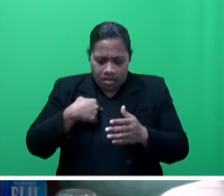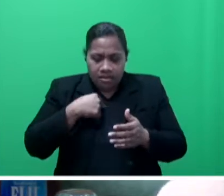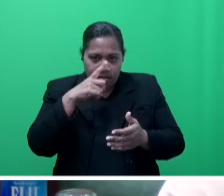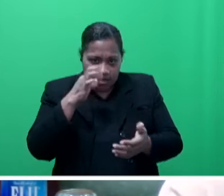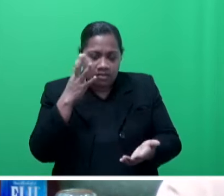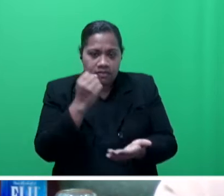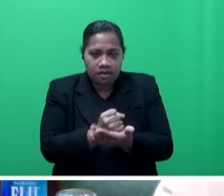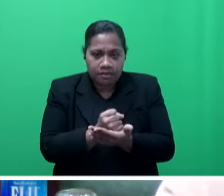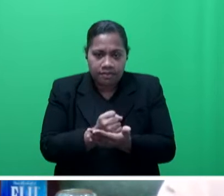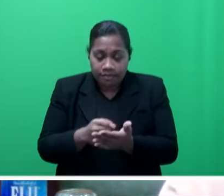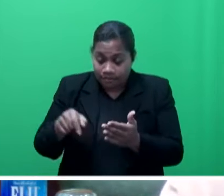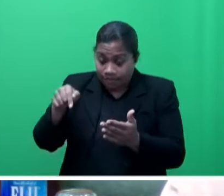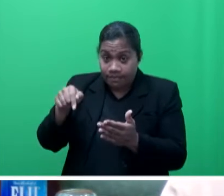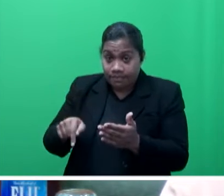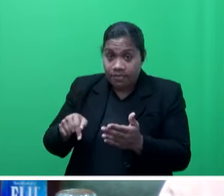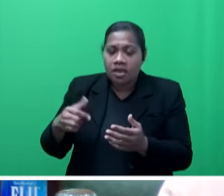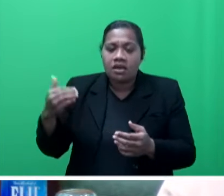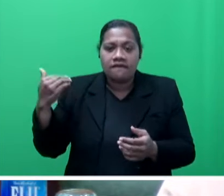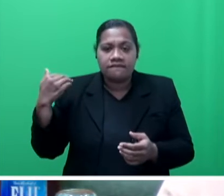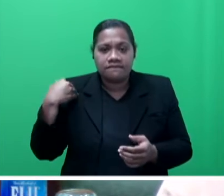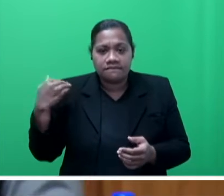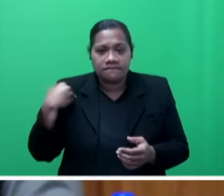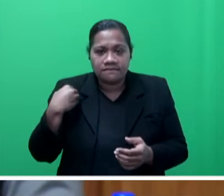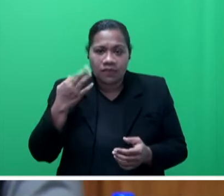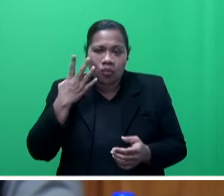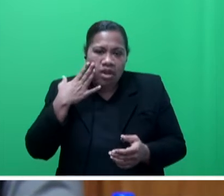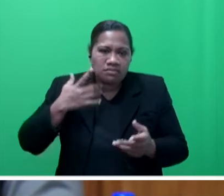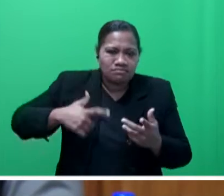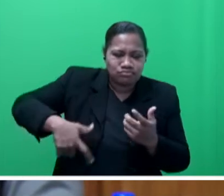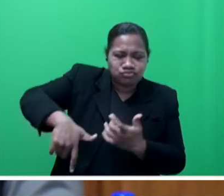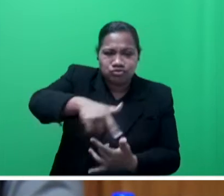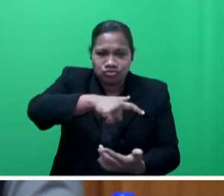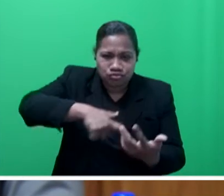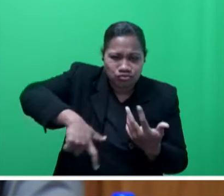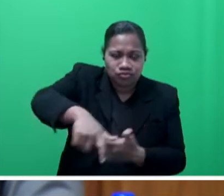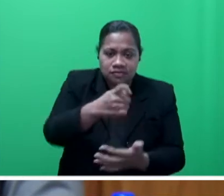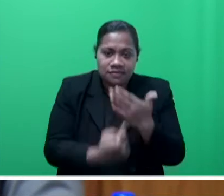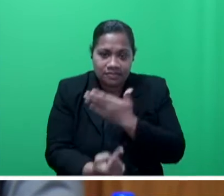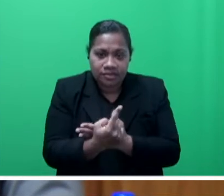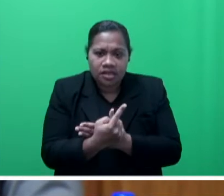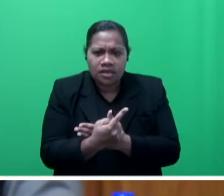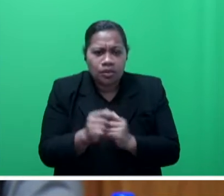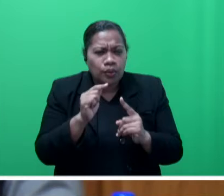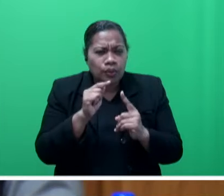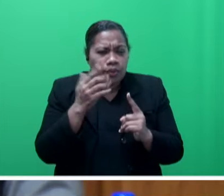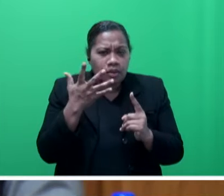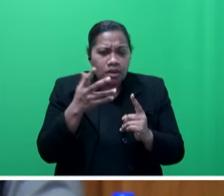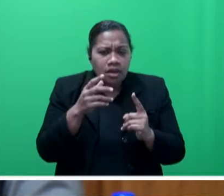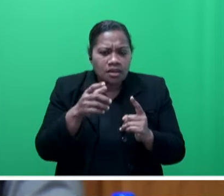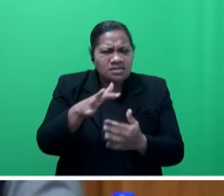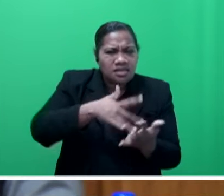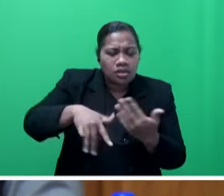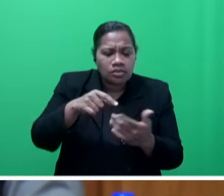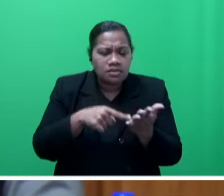the boreholes, a lot of boreholes were affected by the cyclones, in particular the cyclone Tisiasa, which hit us in December of